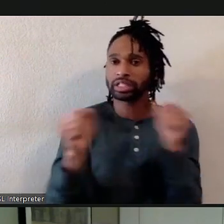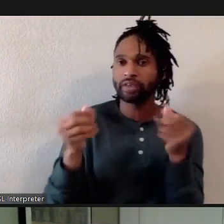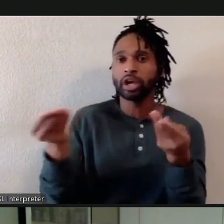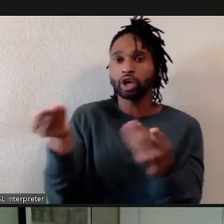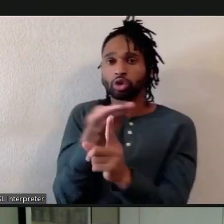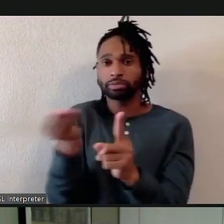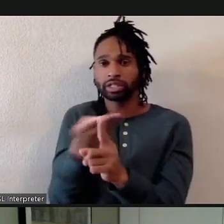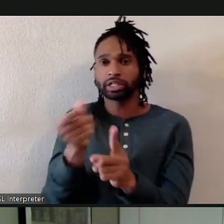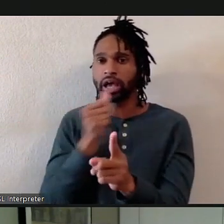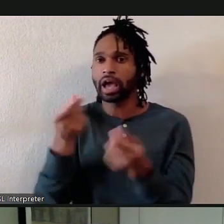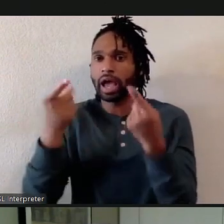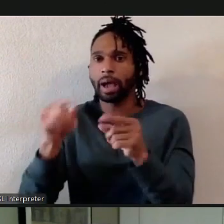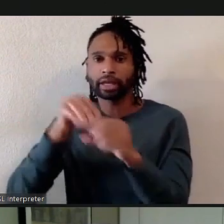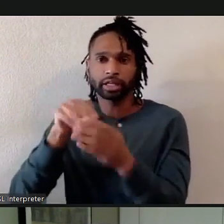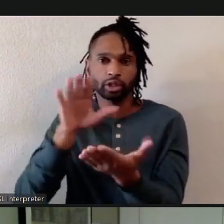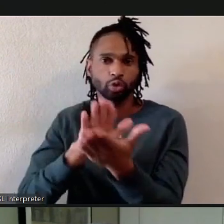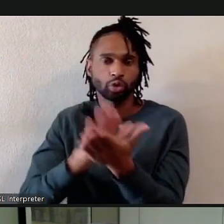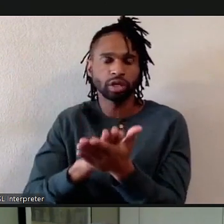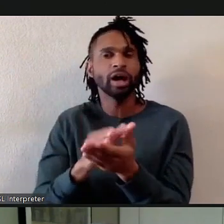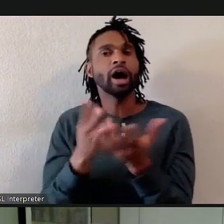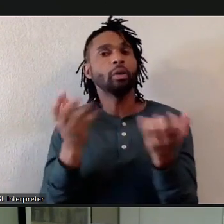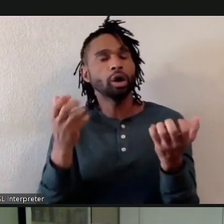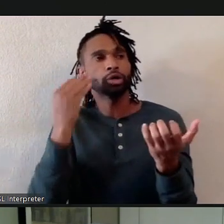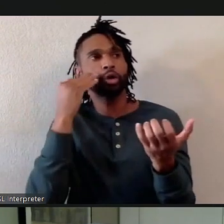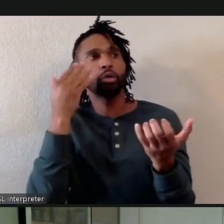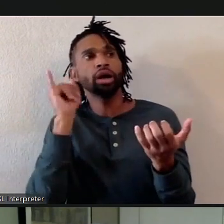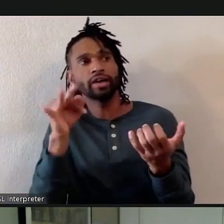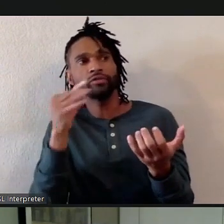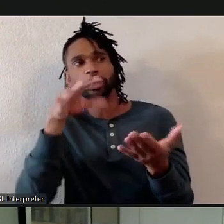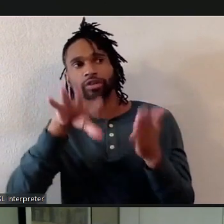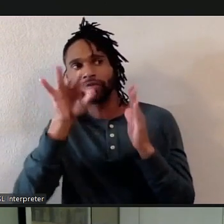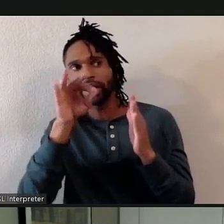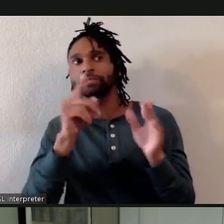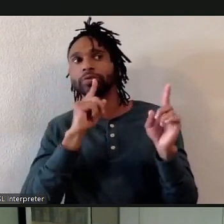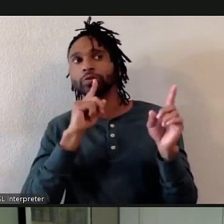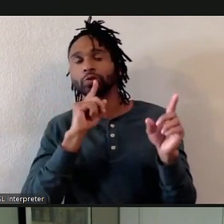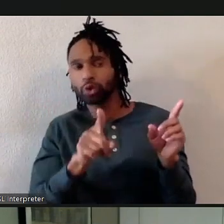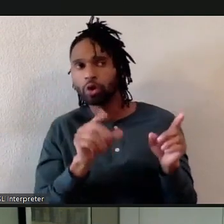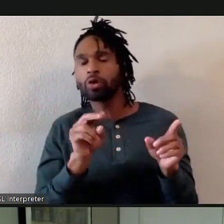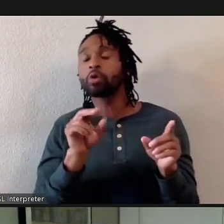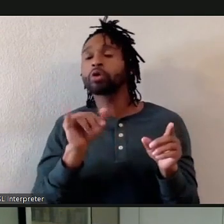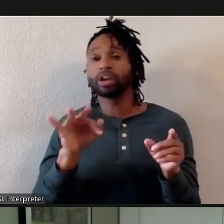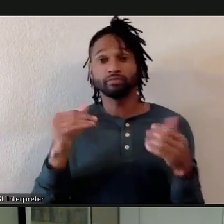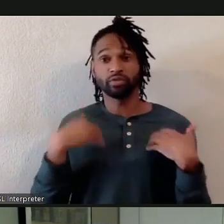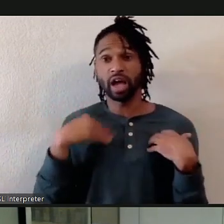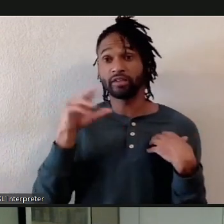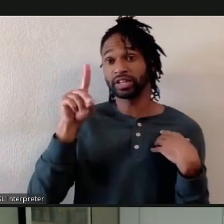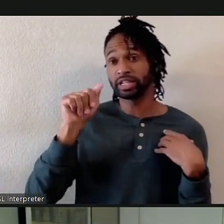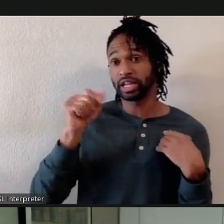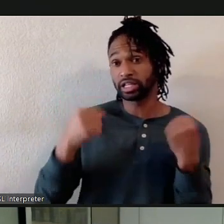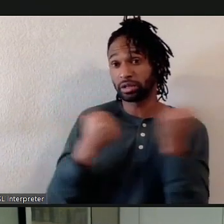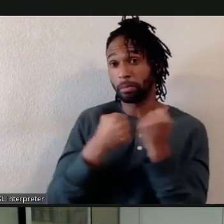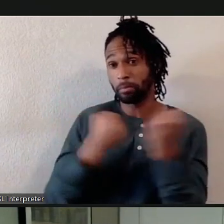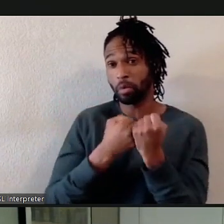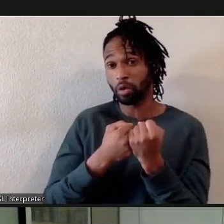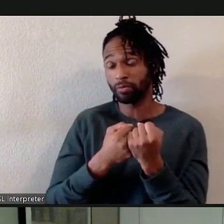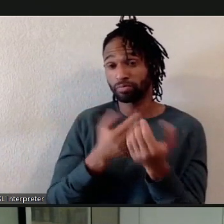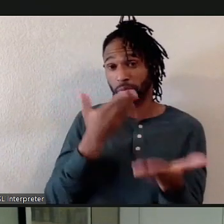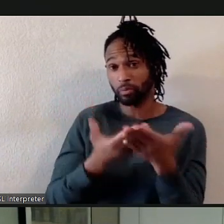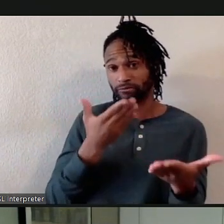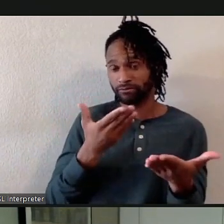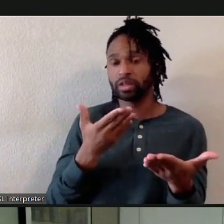occurring in schools. I just wanted to know if you guys are finding this to be the case and if you have data to support this assertion that